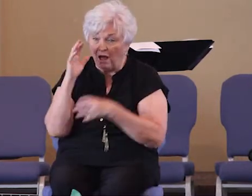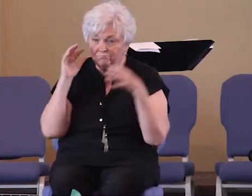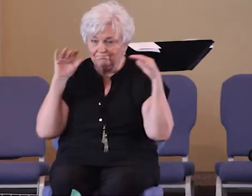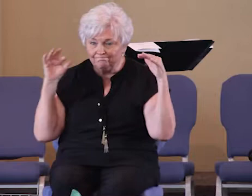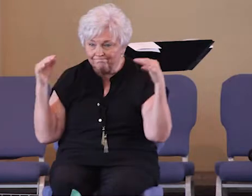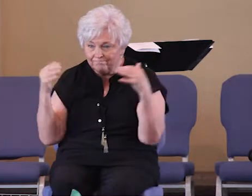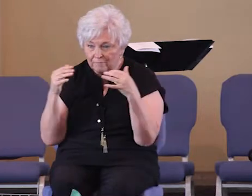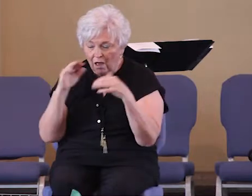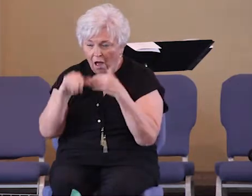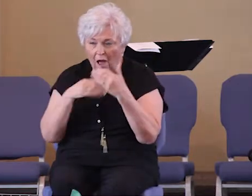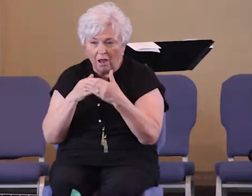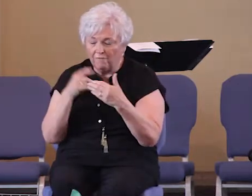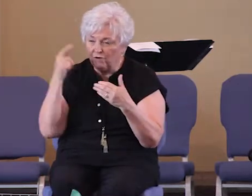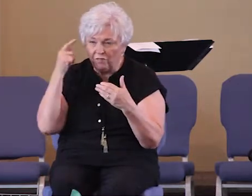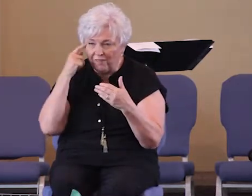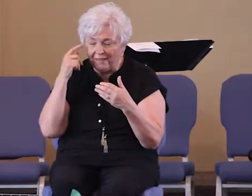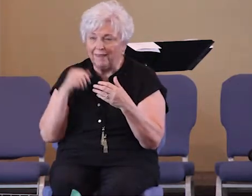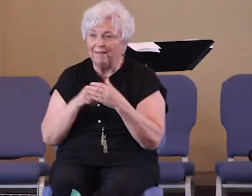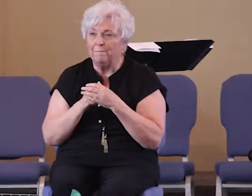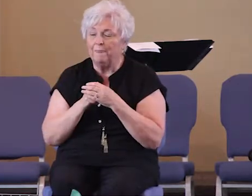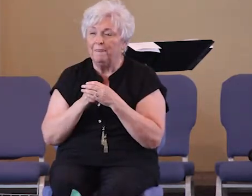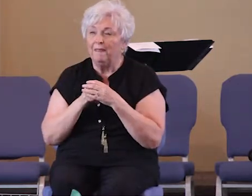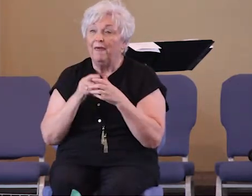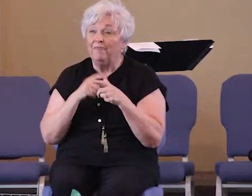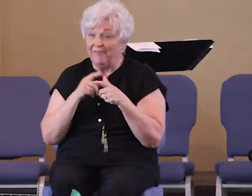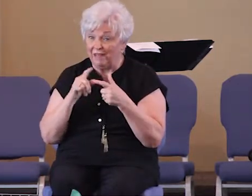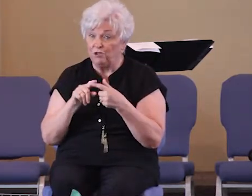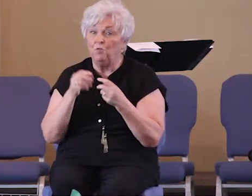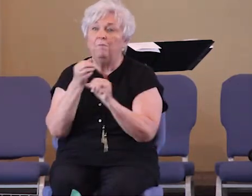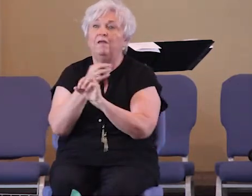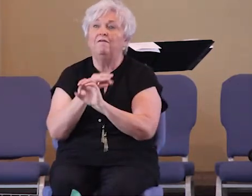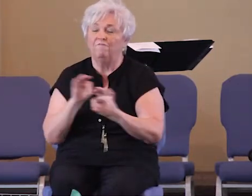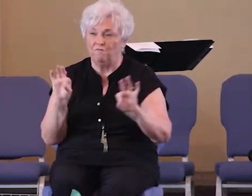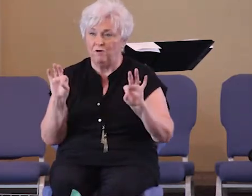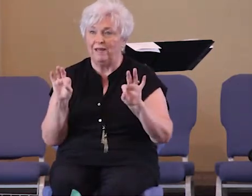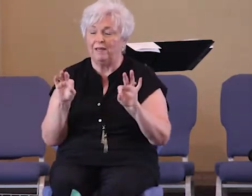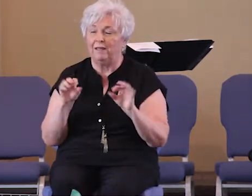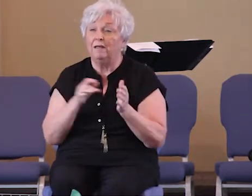Jesus talks about in the Beatitudes being poor in spirit.